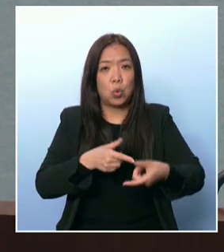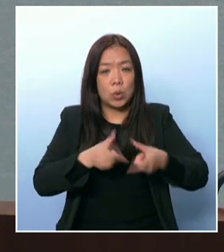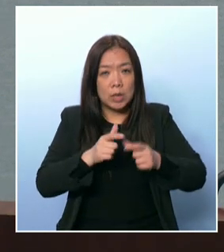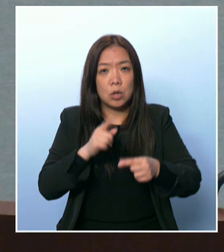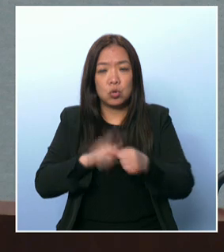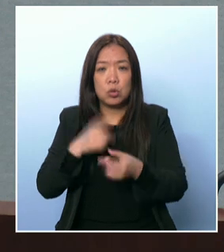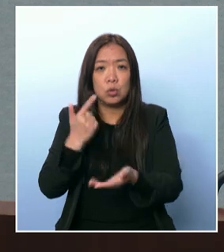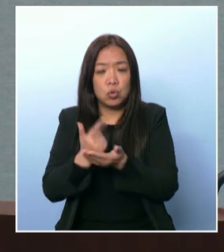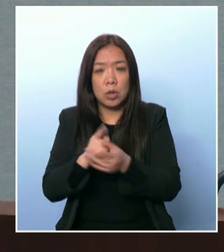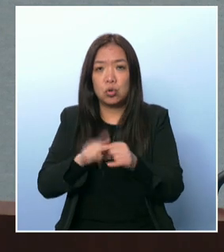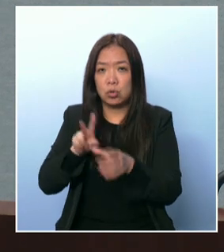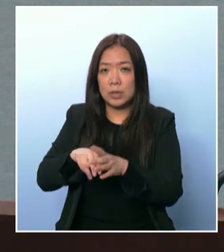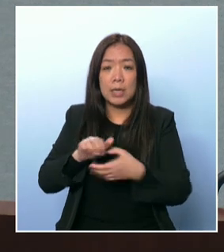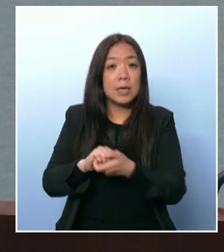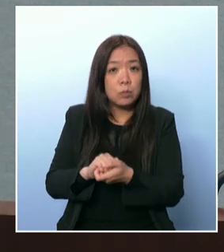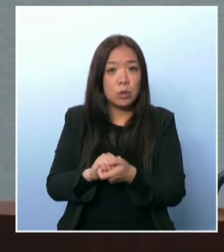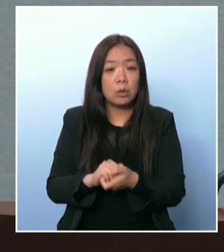internal